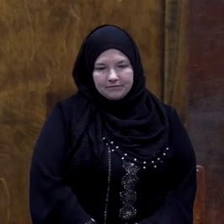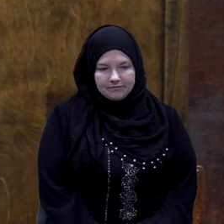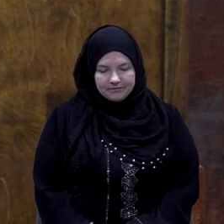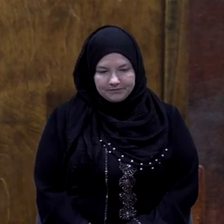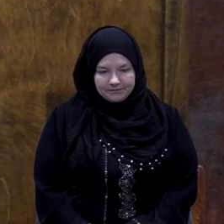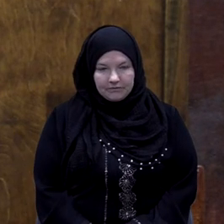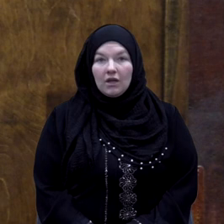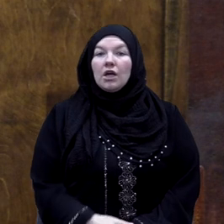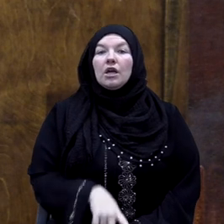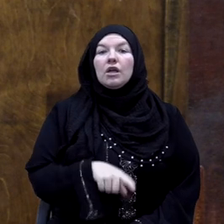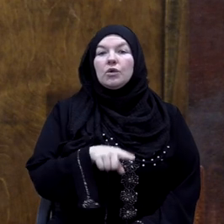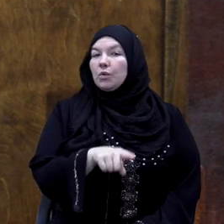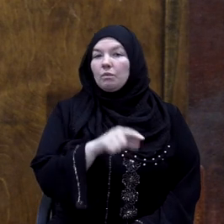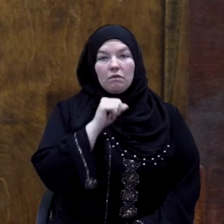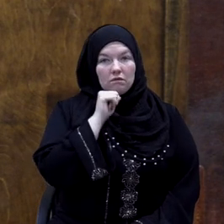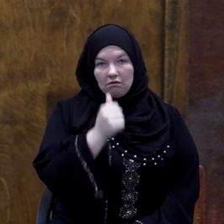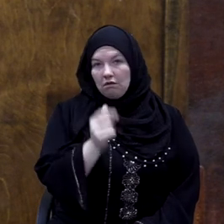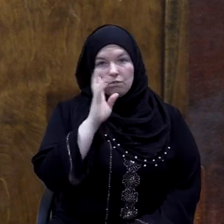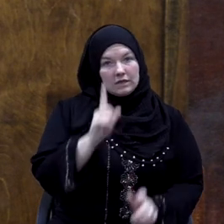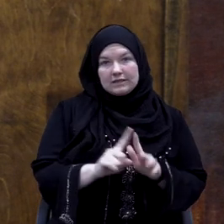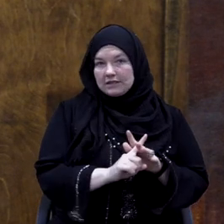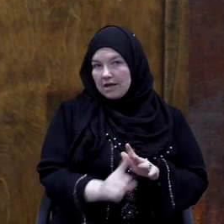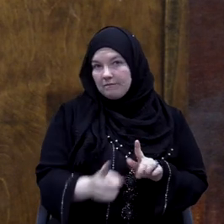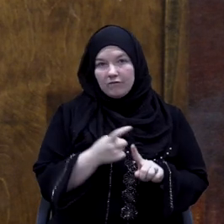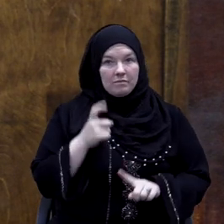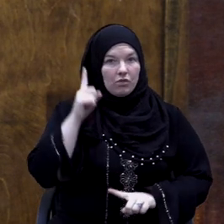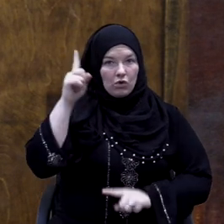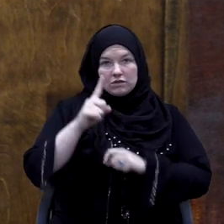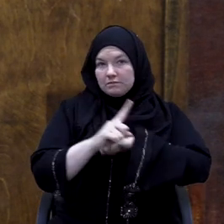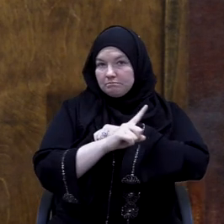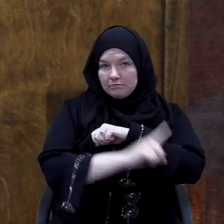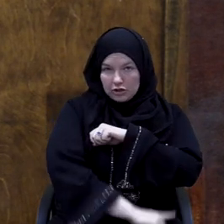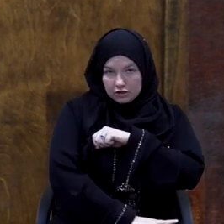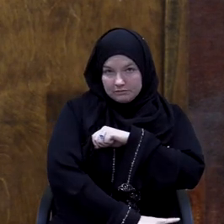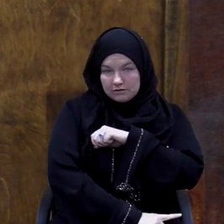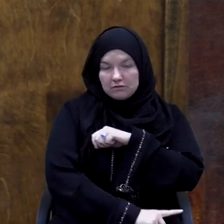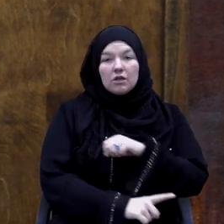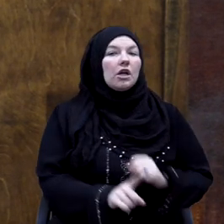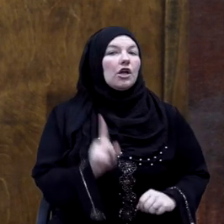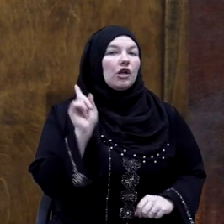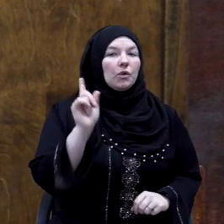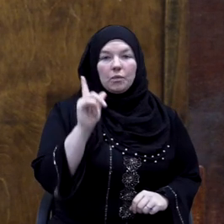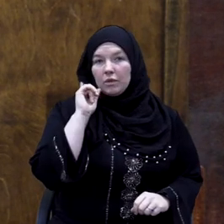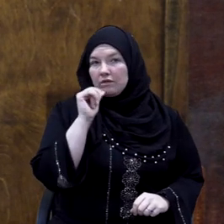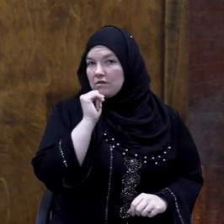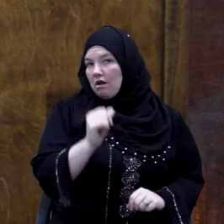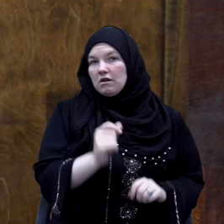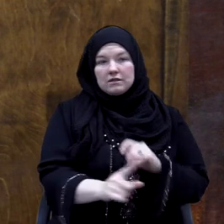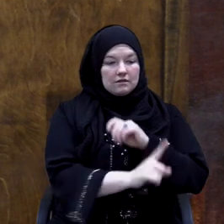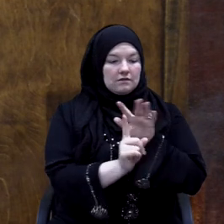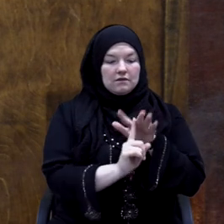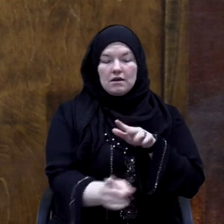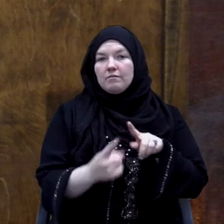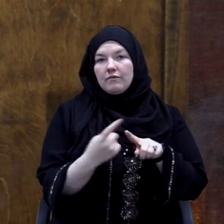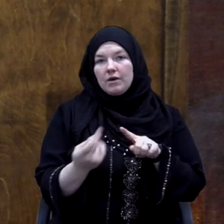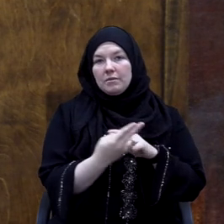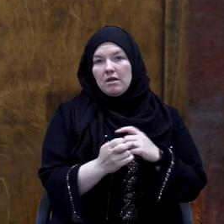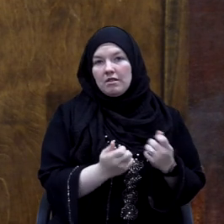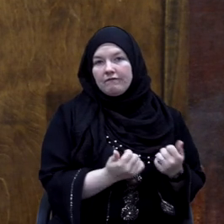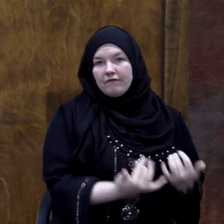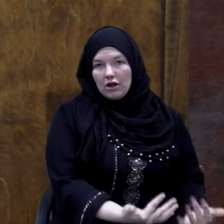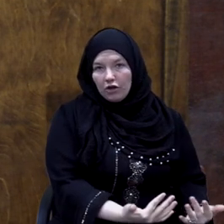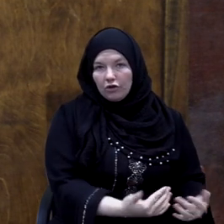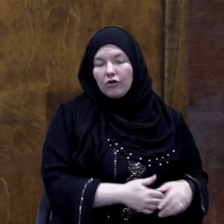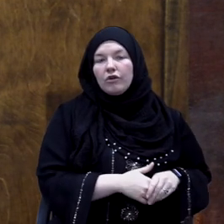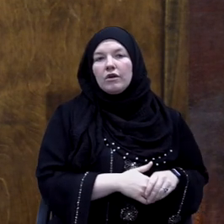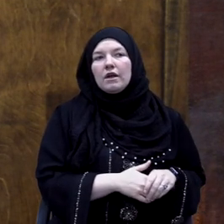And you are not going to escape from Allah subhanahu wa ta'ala. And you are not going to escape from hellfire. This